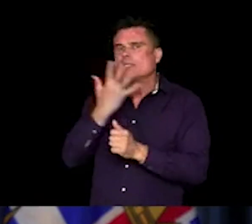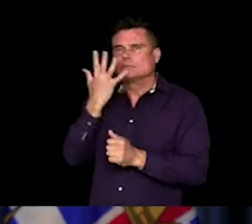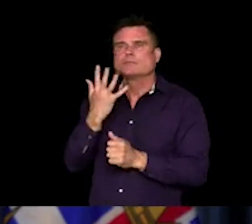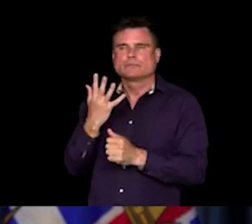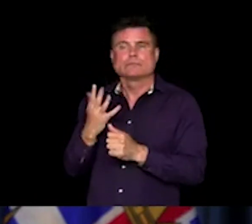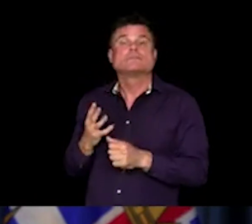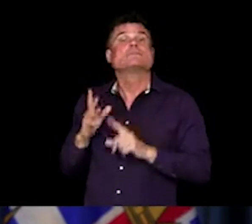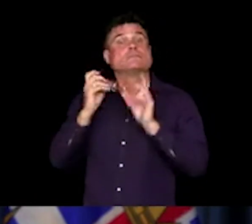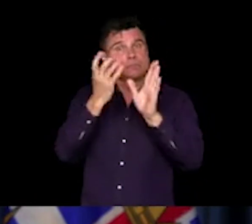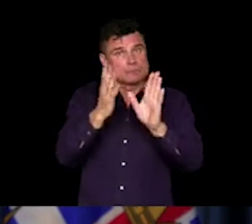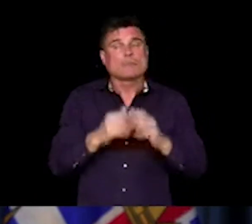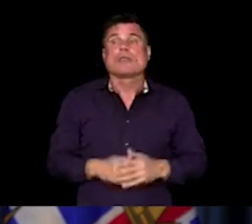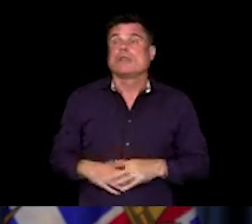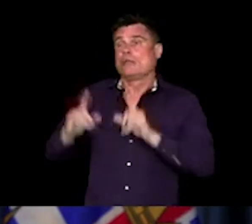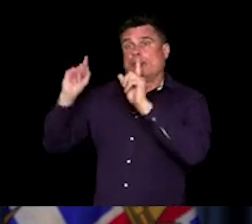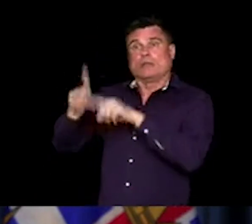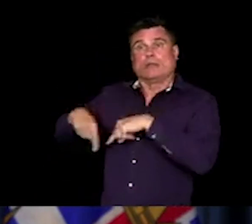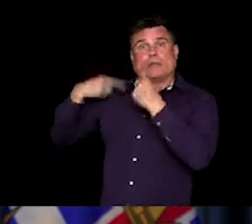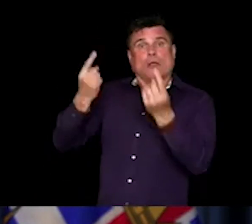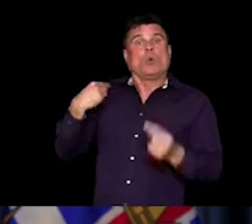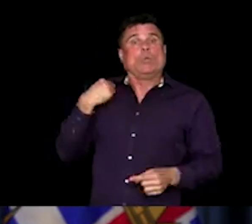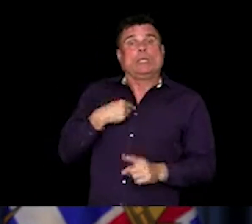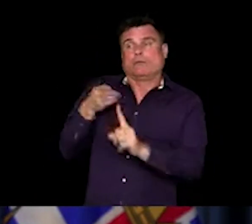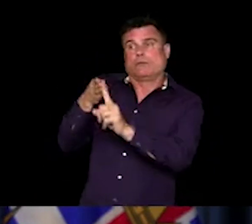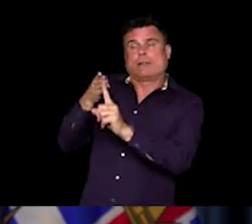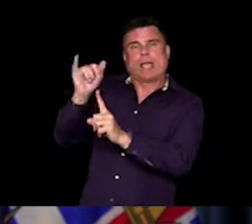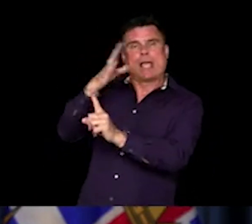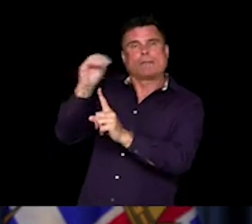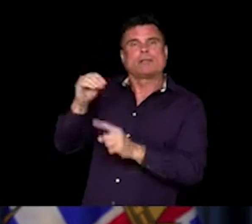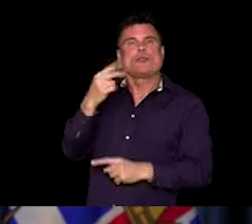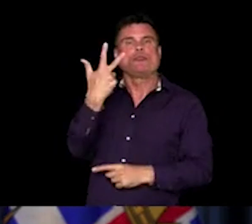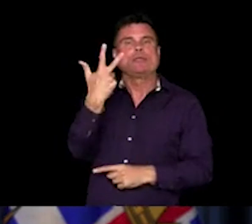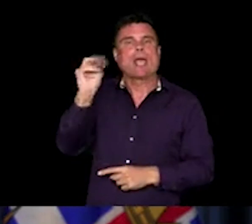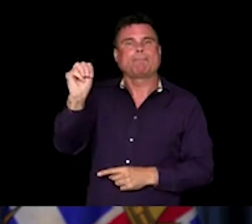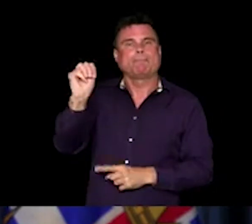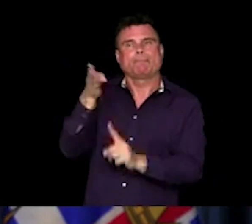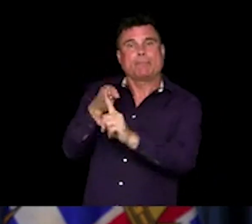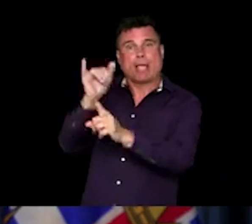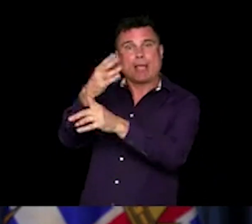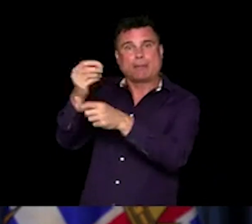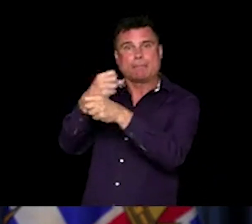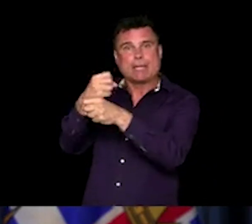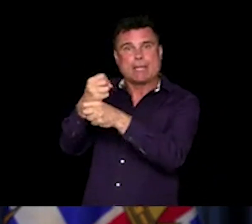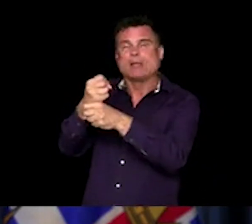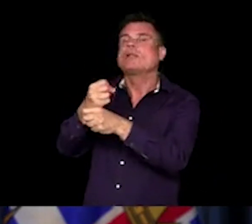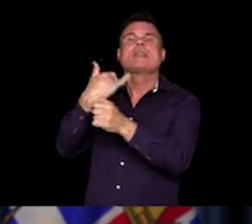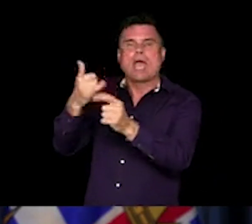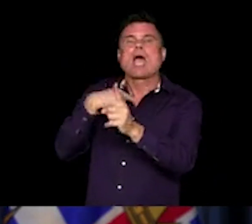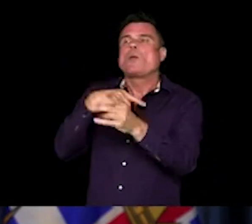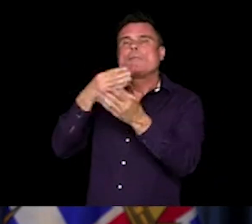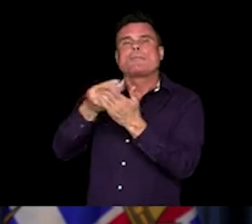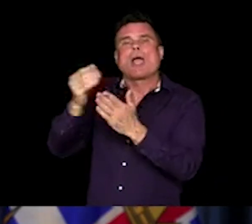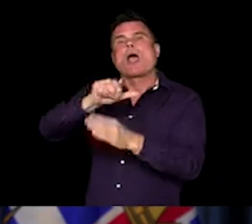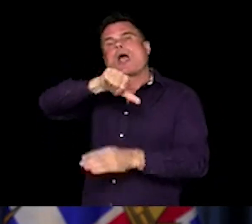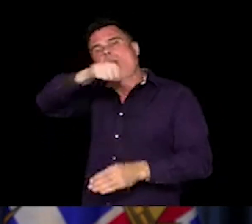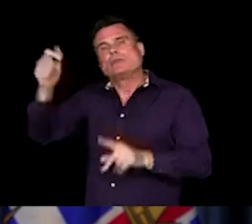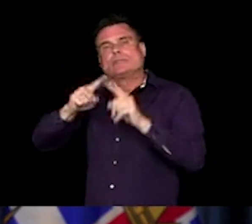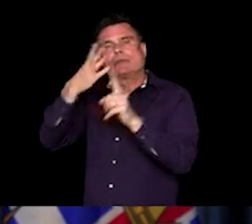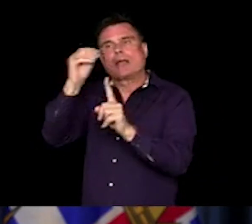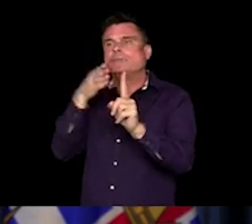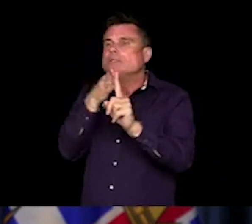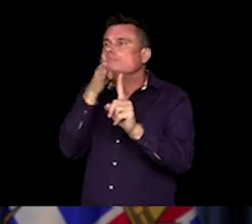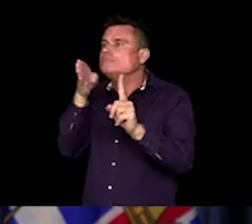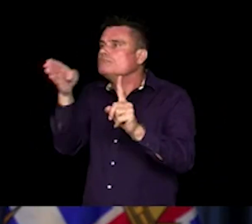international market has been profoundly disrupted, but we've been successful, I think, in obtaining